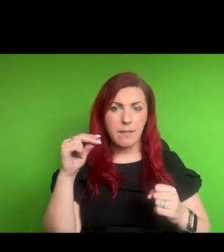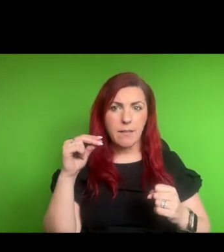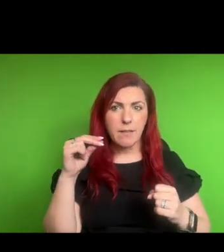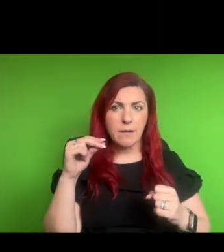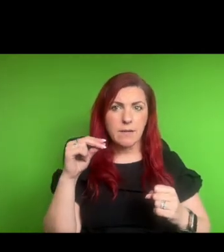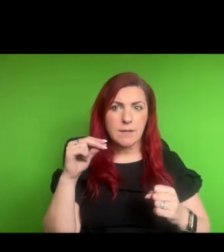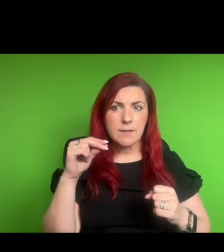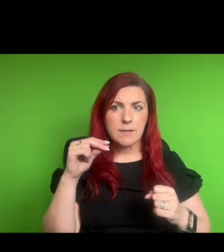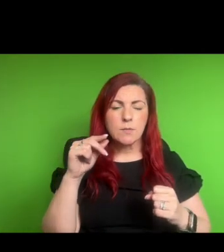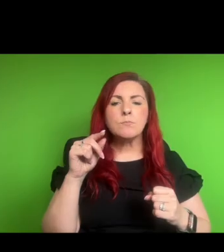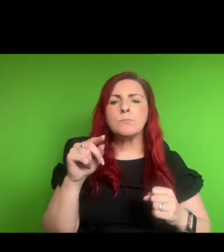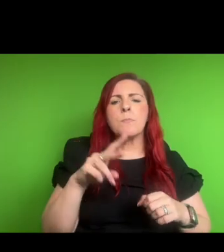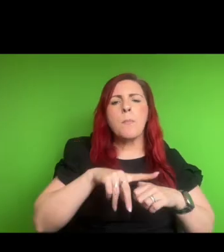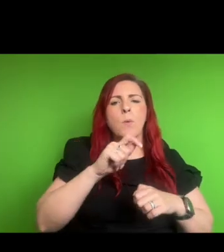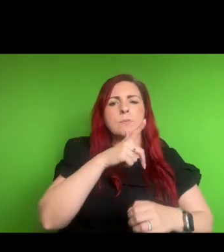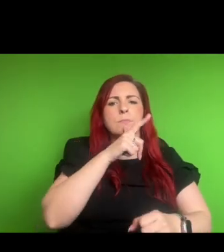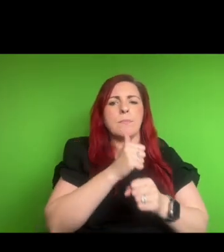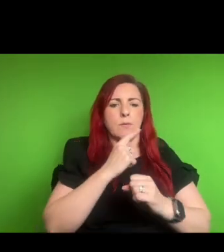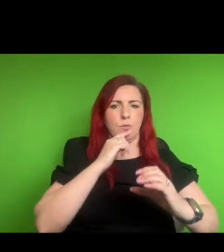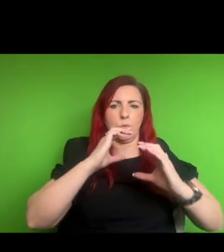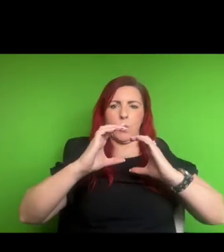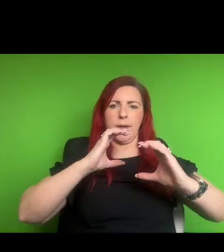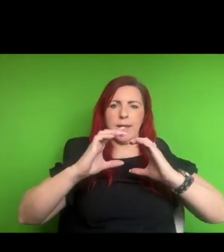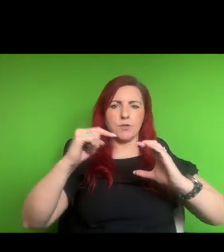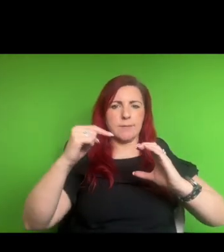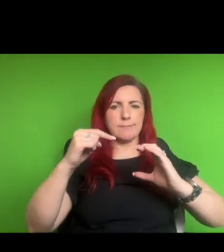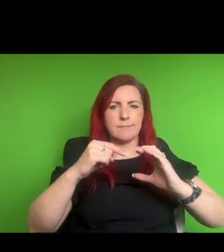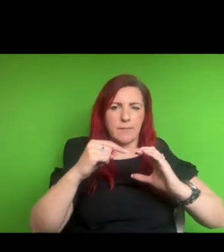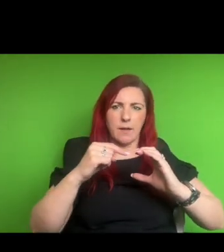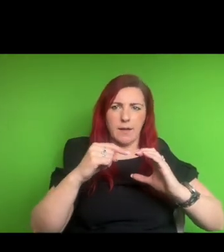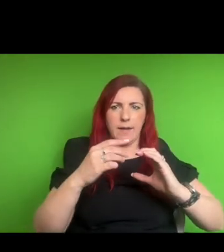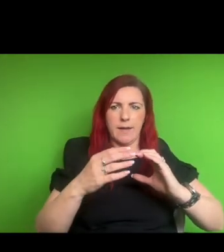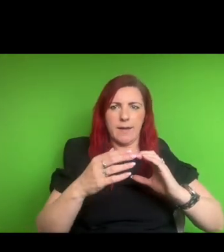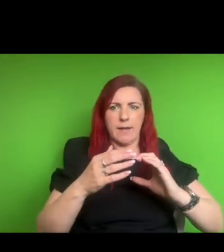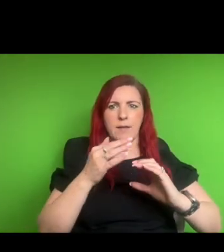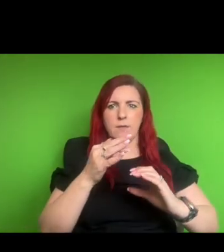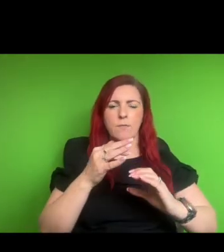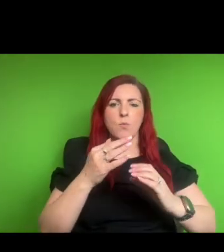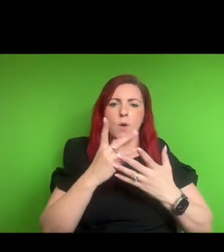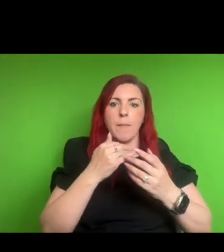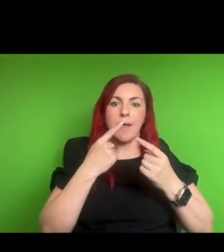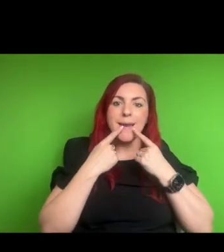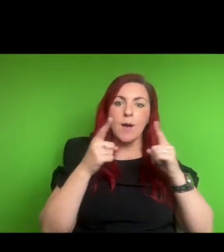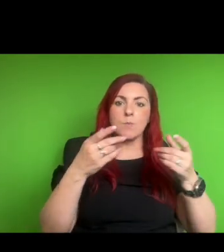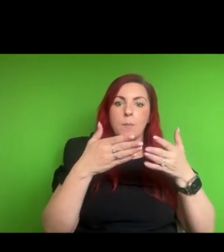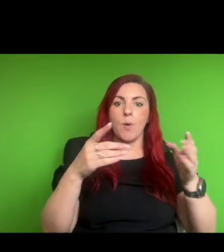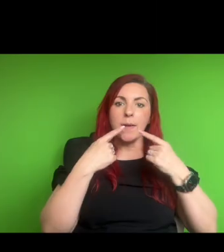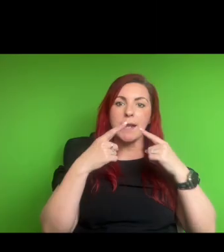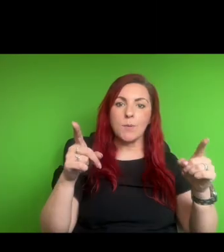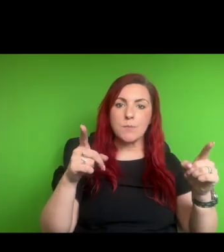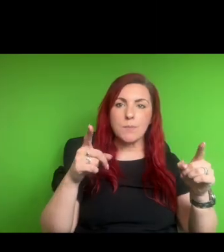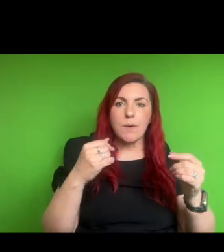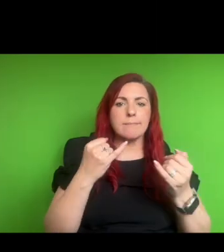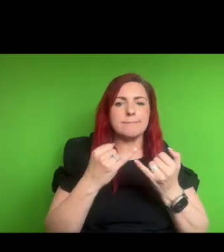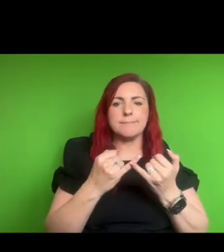guess we're talking here about communication with respect or to announcements. And I think